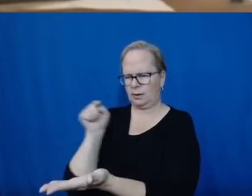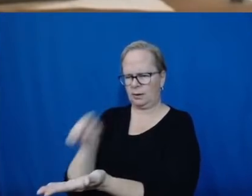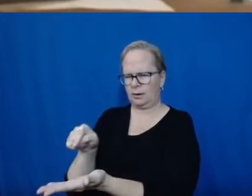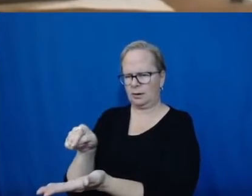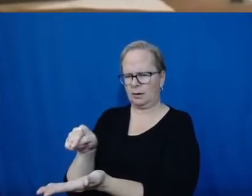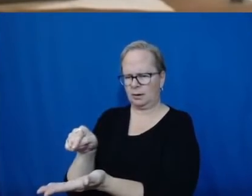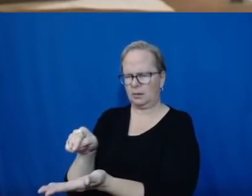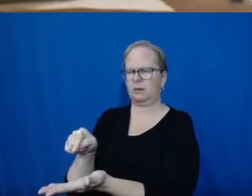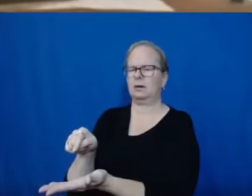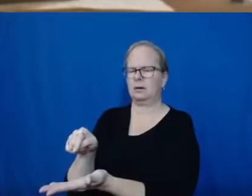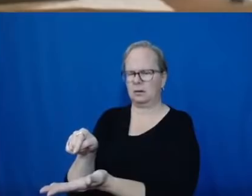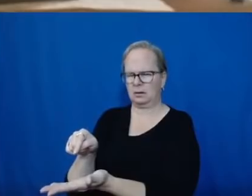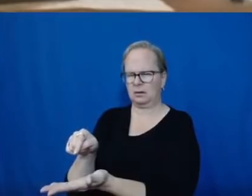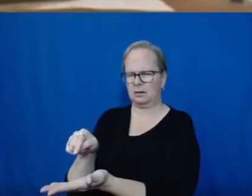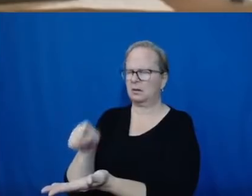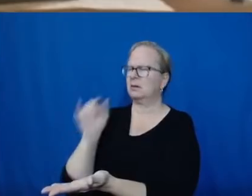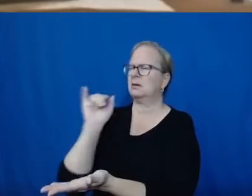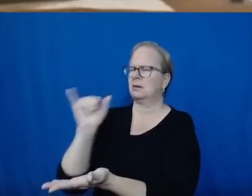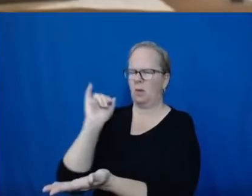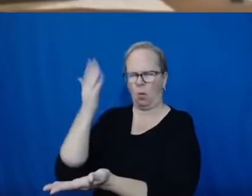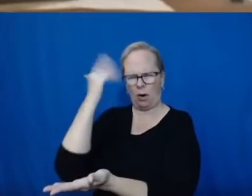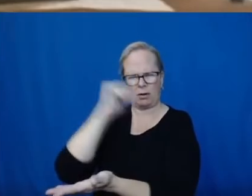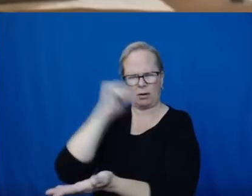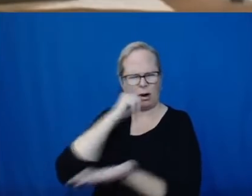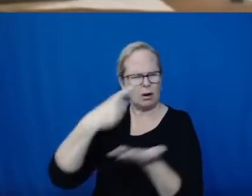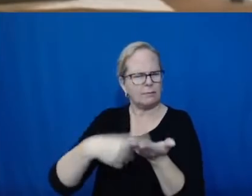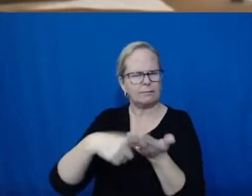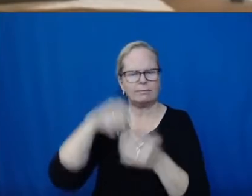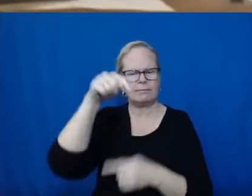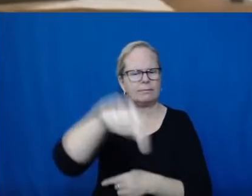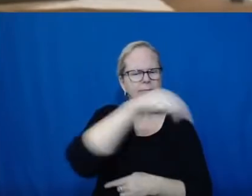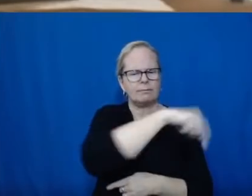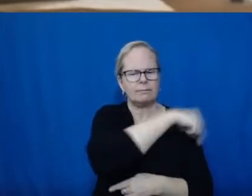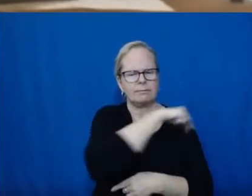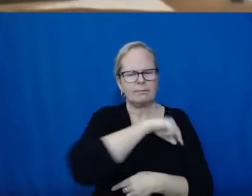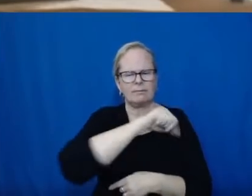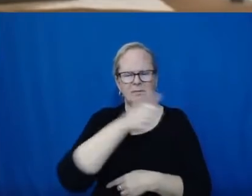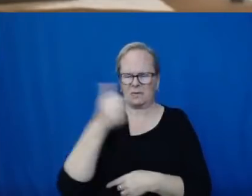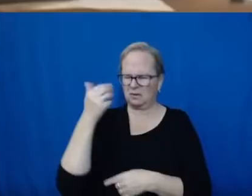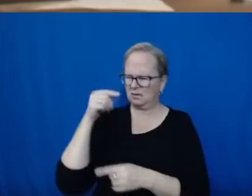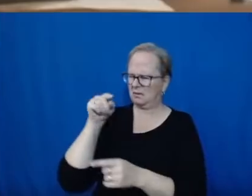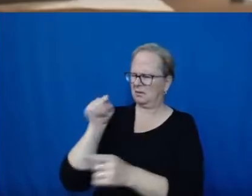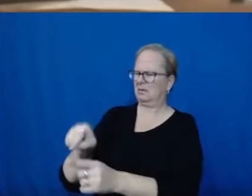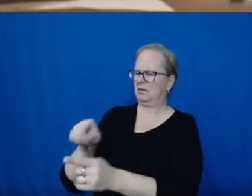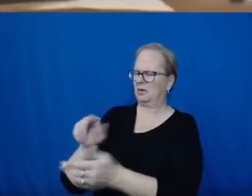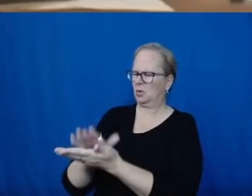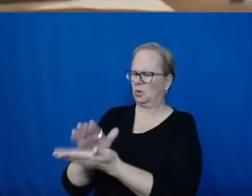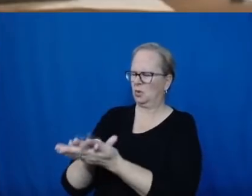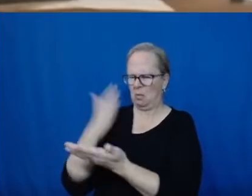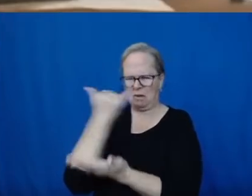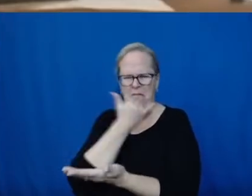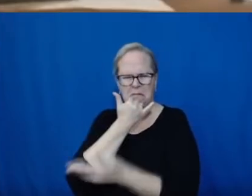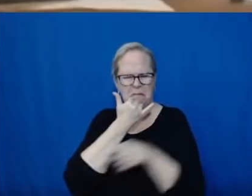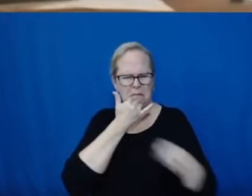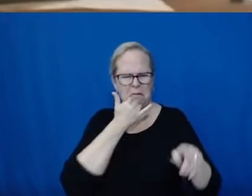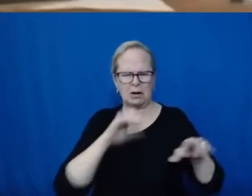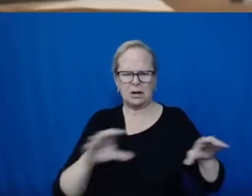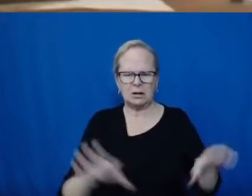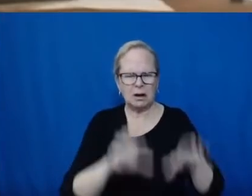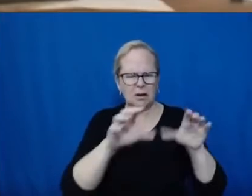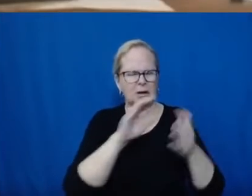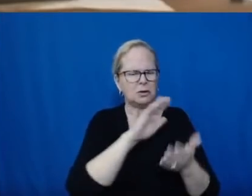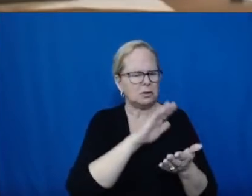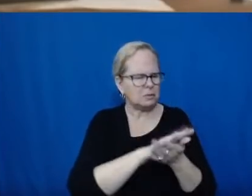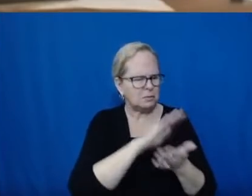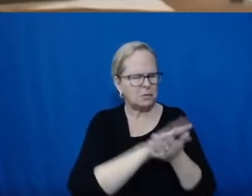making the interviews, why are you not talking about extracurricular activities and other sources of infection? It's a